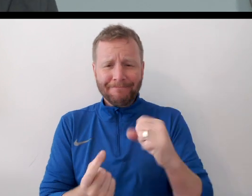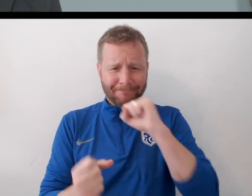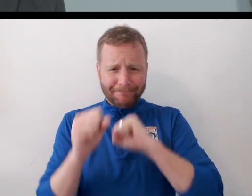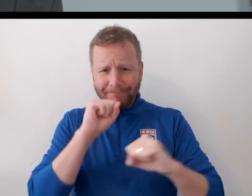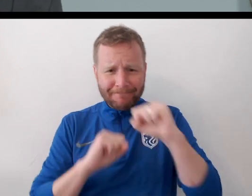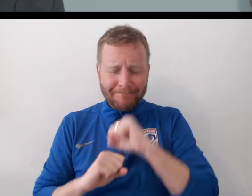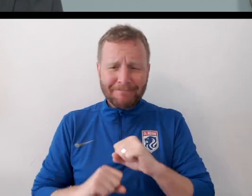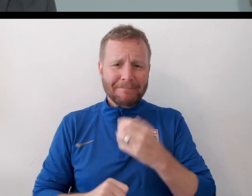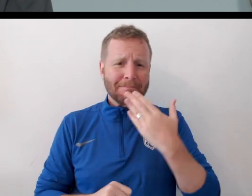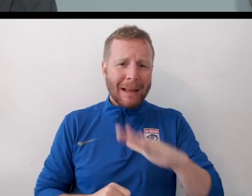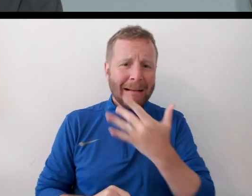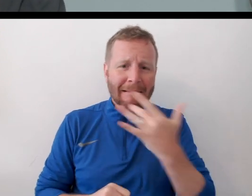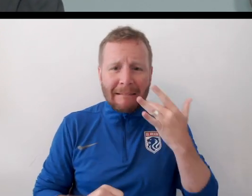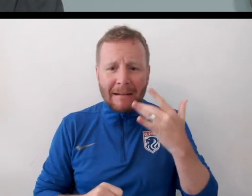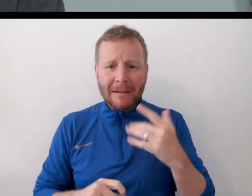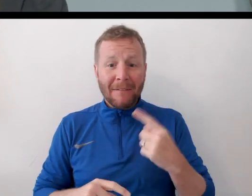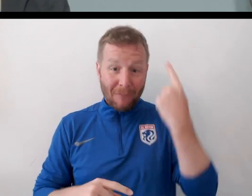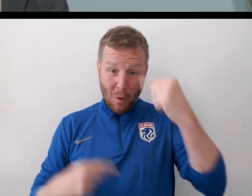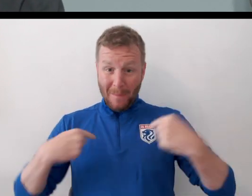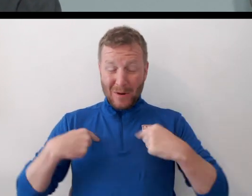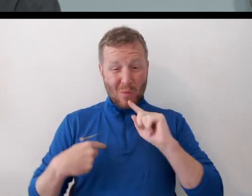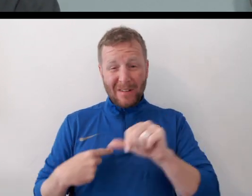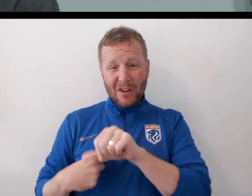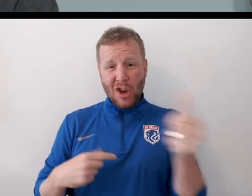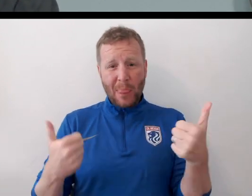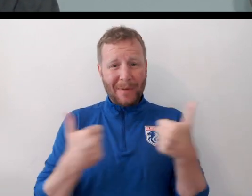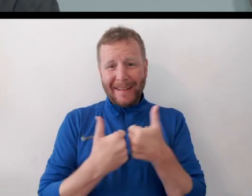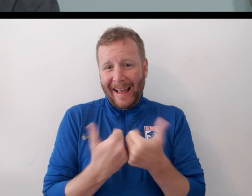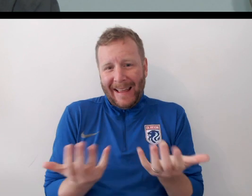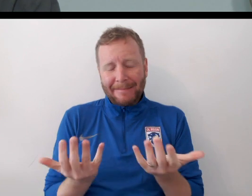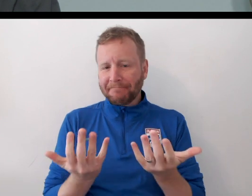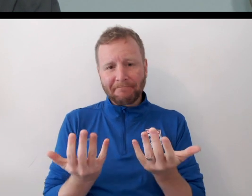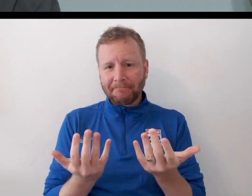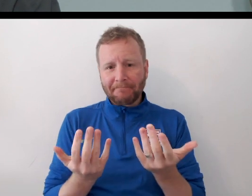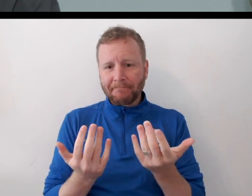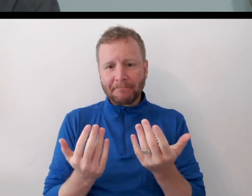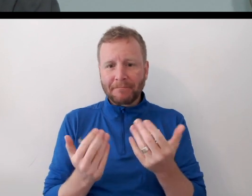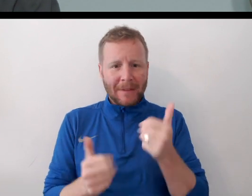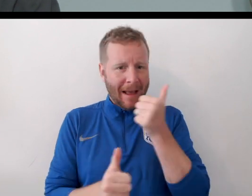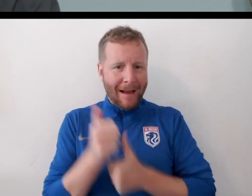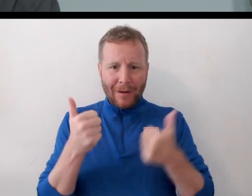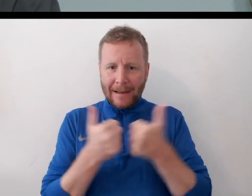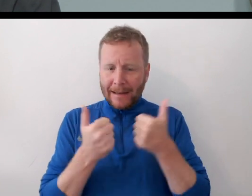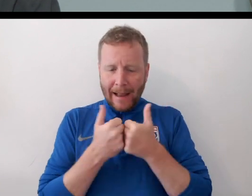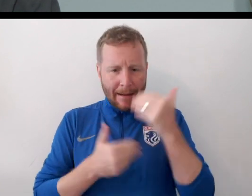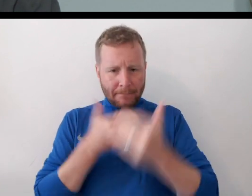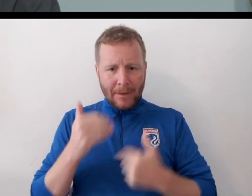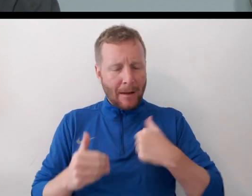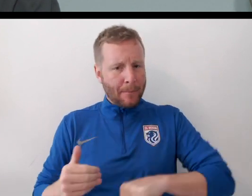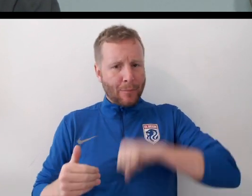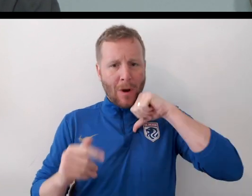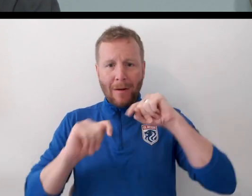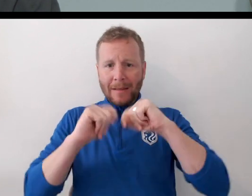some games. So, I mean, for me, it's another game. We've been, focused on what's ahead of us game by game. So I'm proud